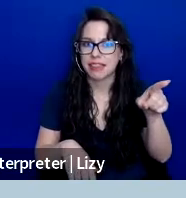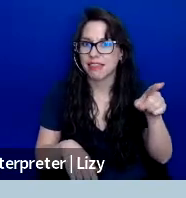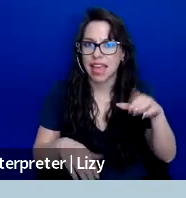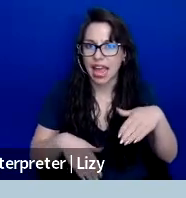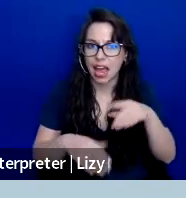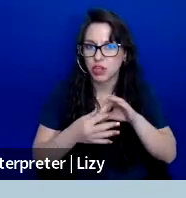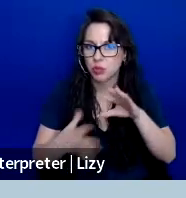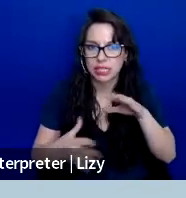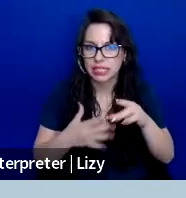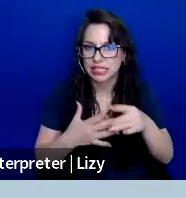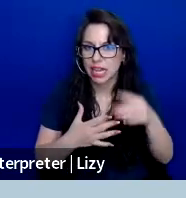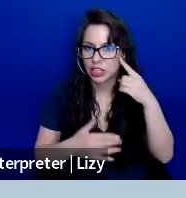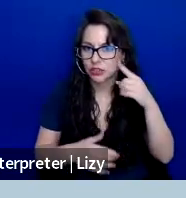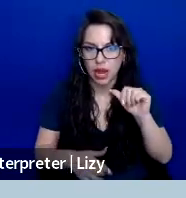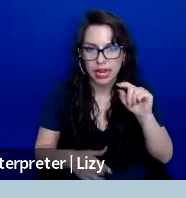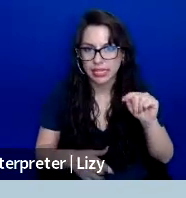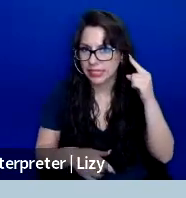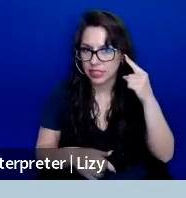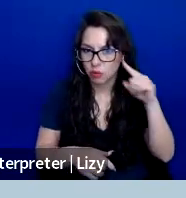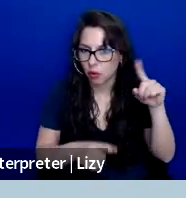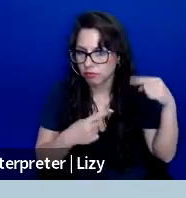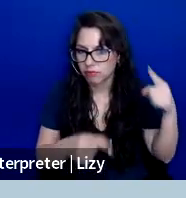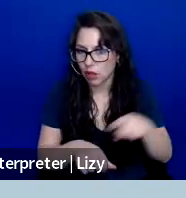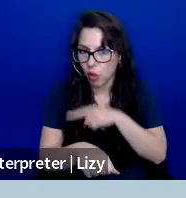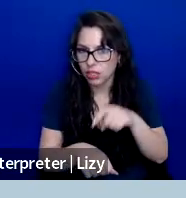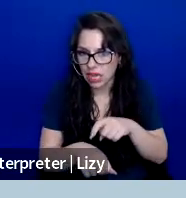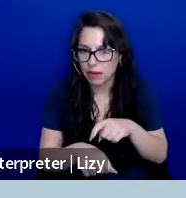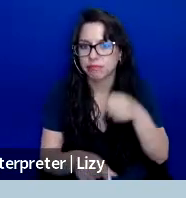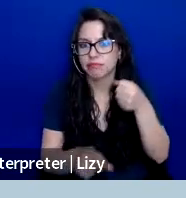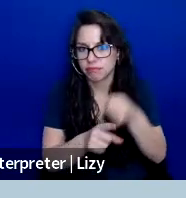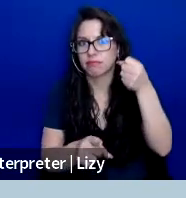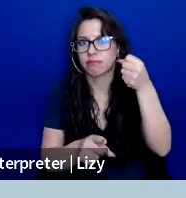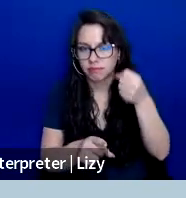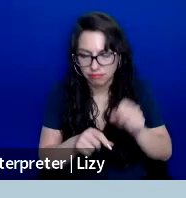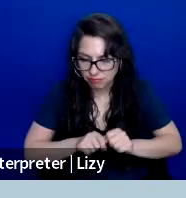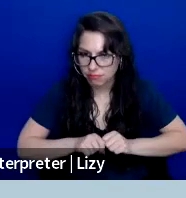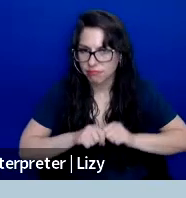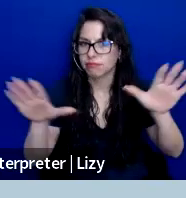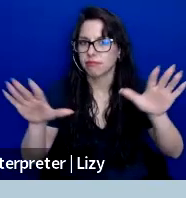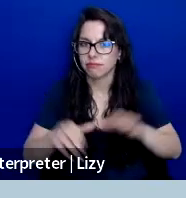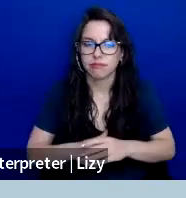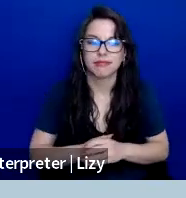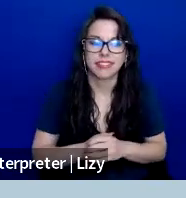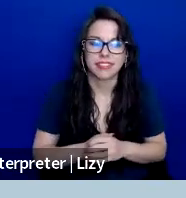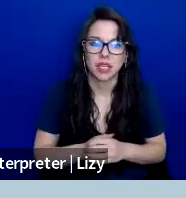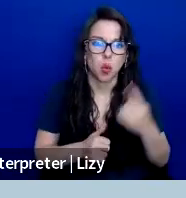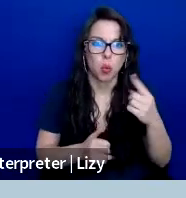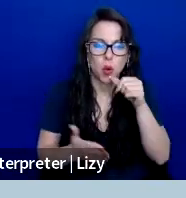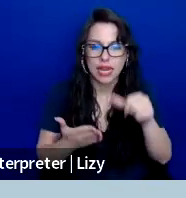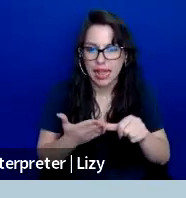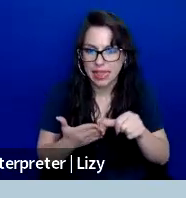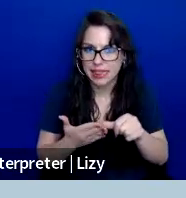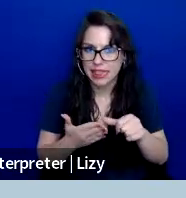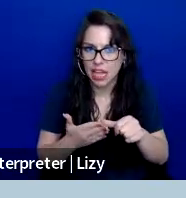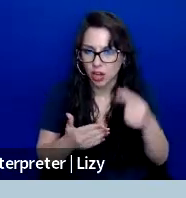very long time. And so there is a letter to colleagues that came